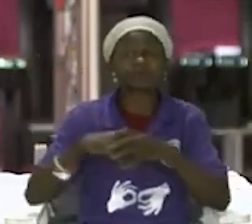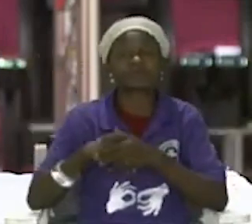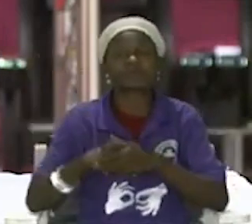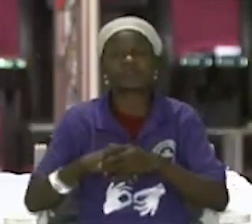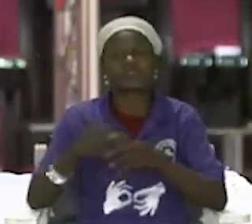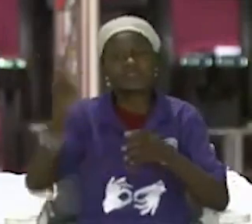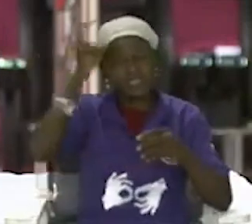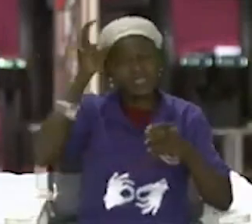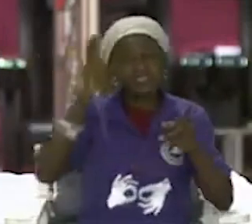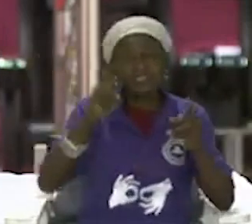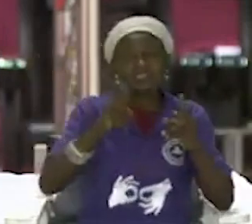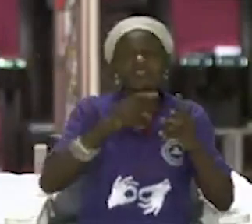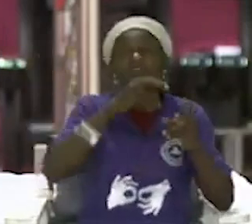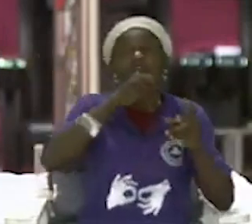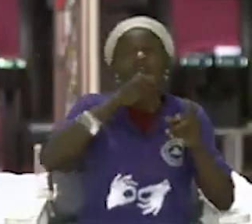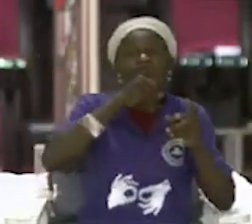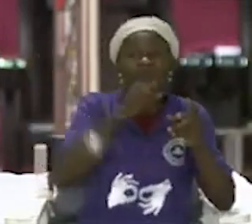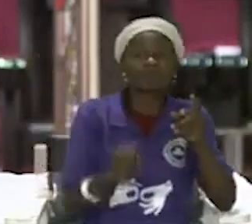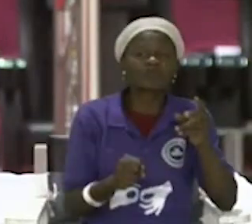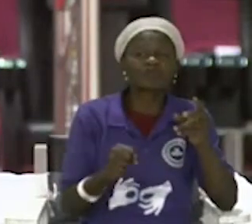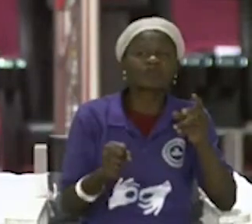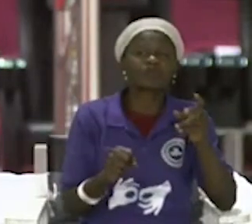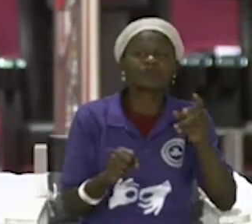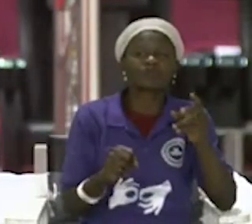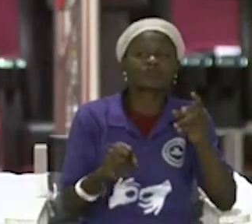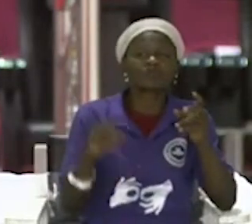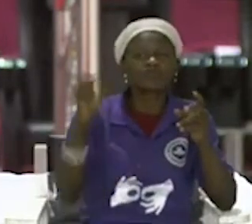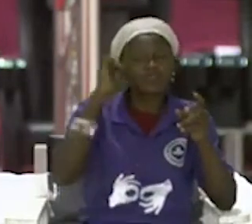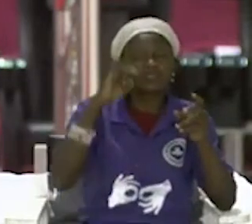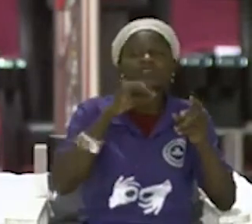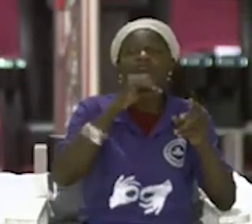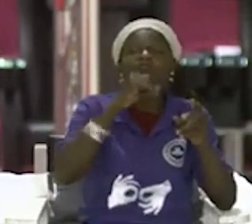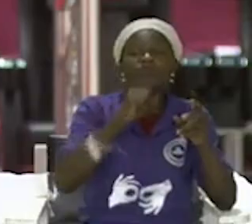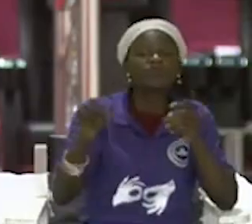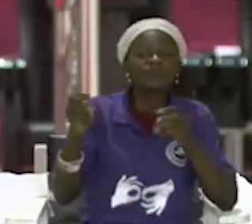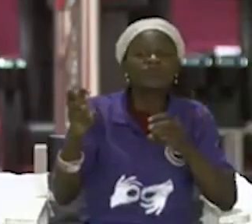Satan is old. He's an old warrior.